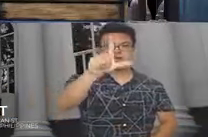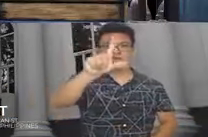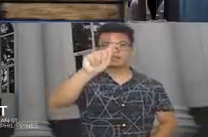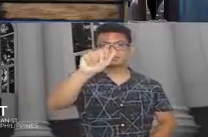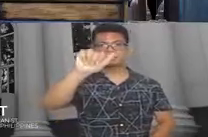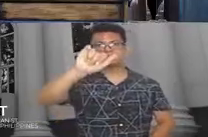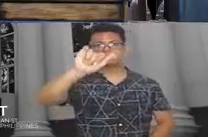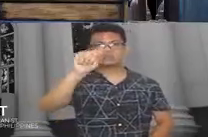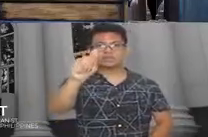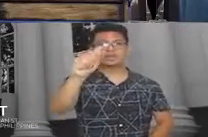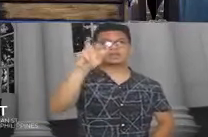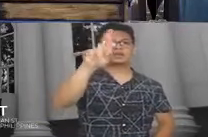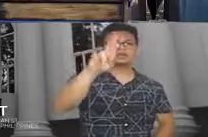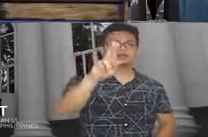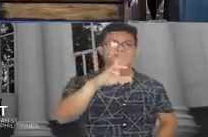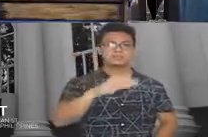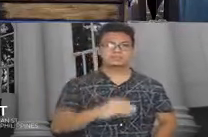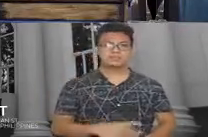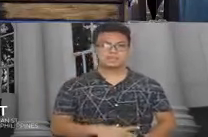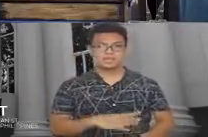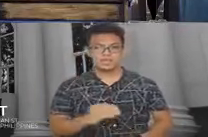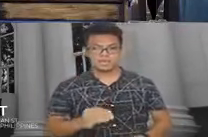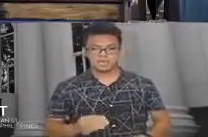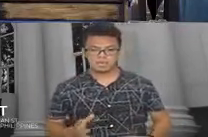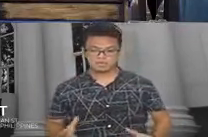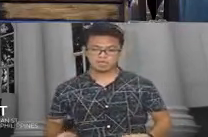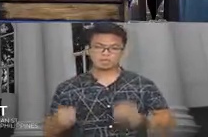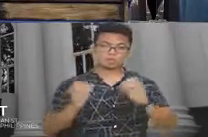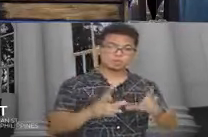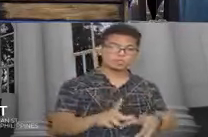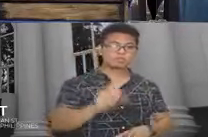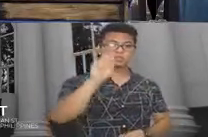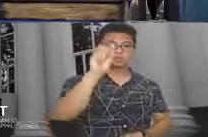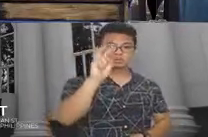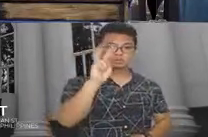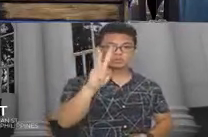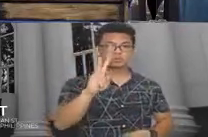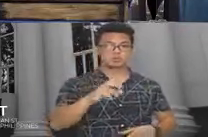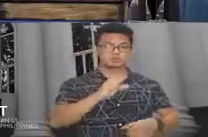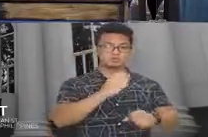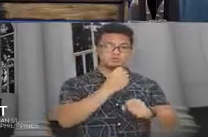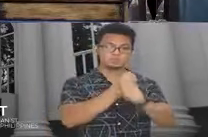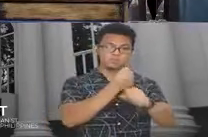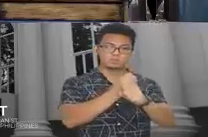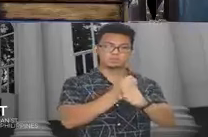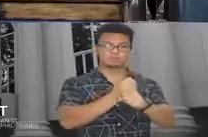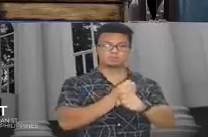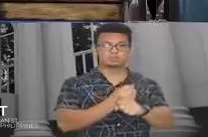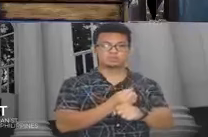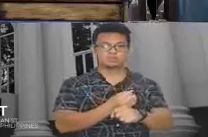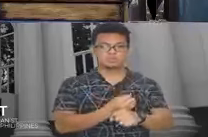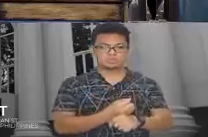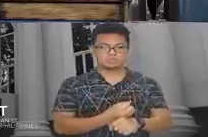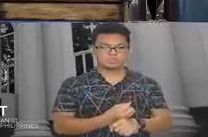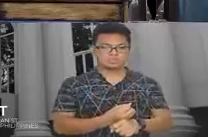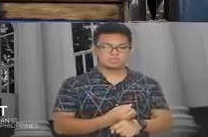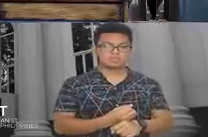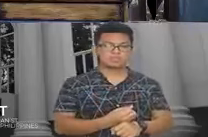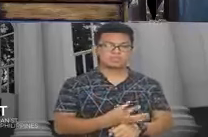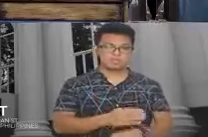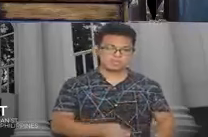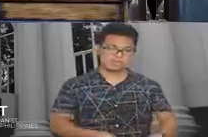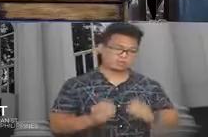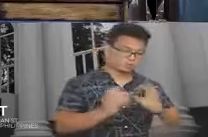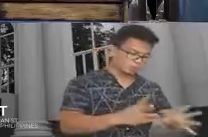the Baal worshippers. He took 12 stones representing the 12 tribes of Israel. Gibutang niya